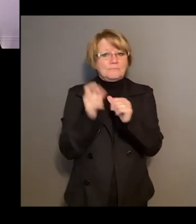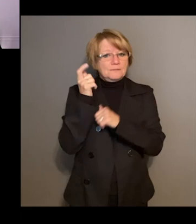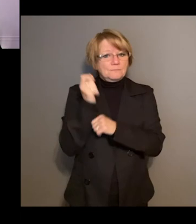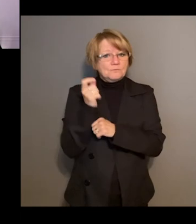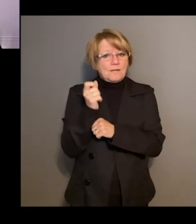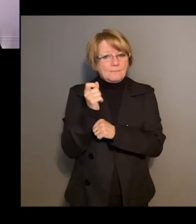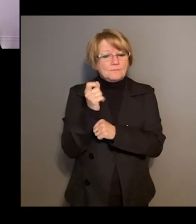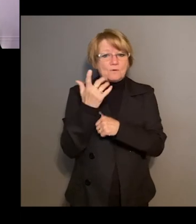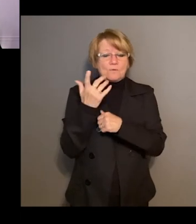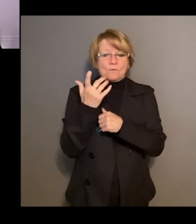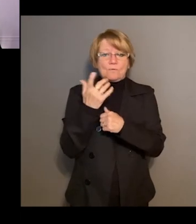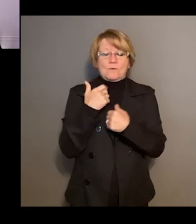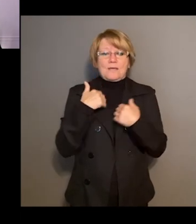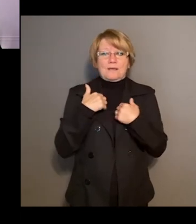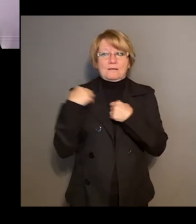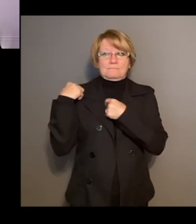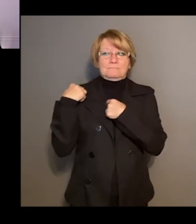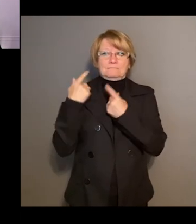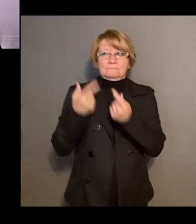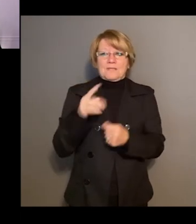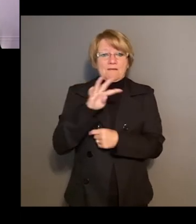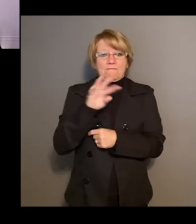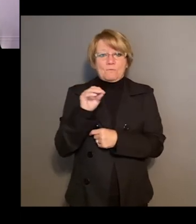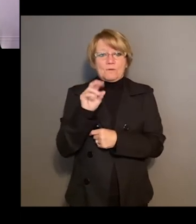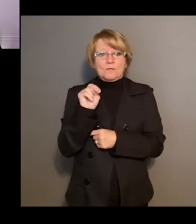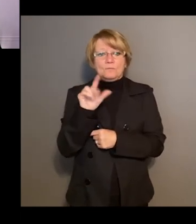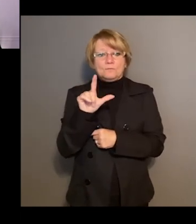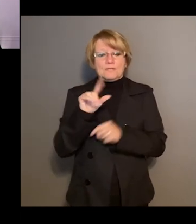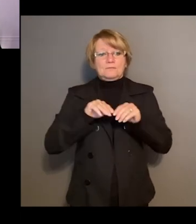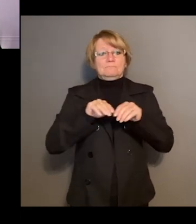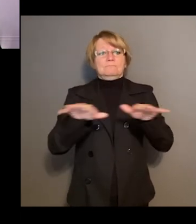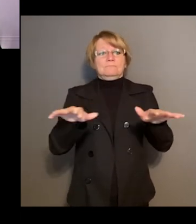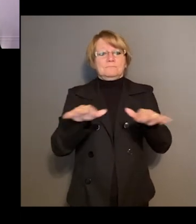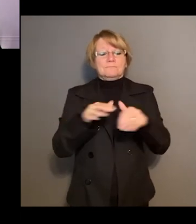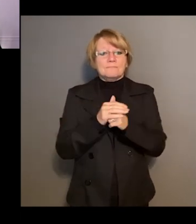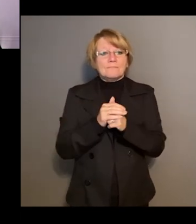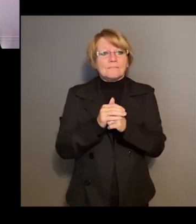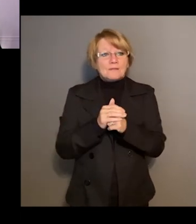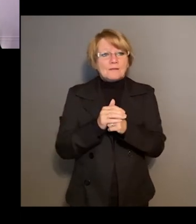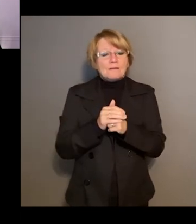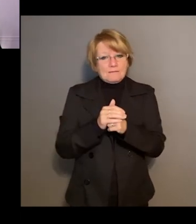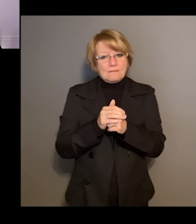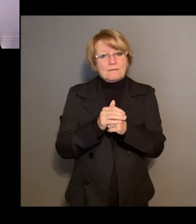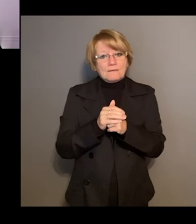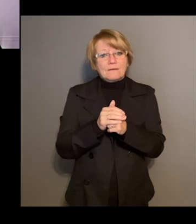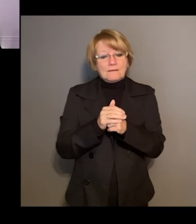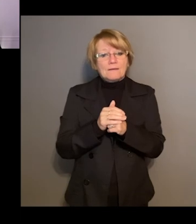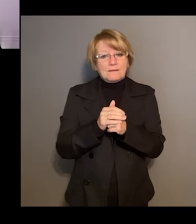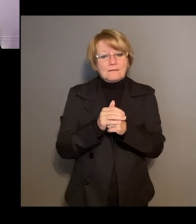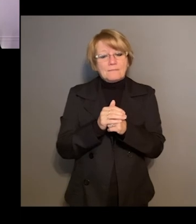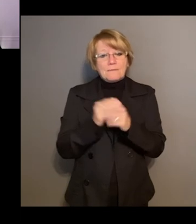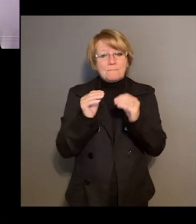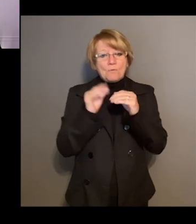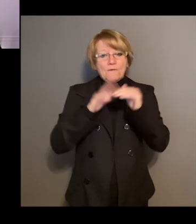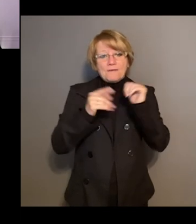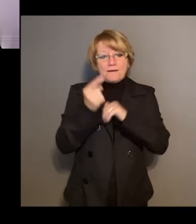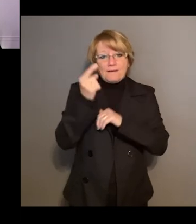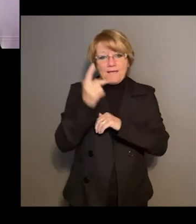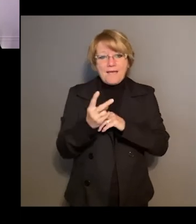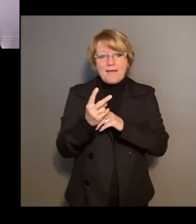so the material is there. We've had 40 social justice newsletters that have been sent out, and almost half of the people are opening them,